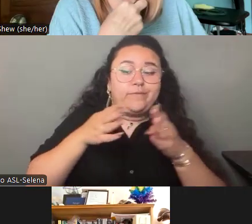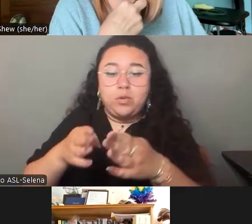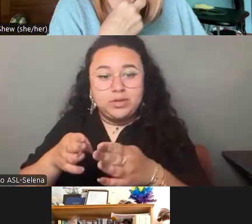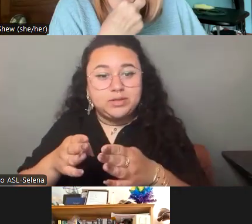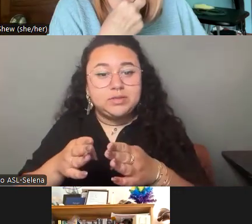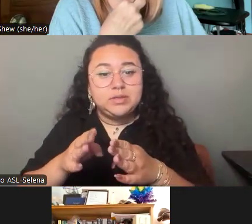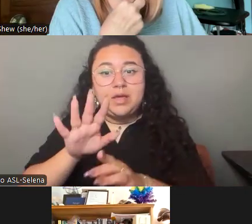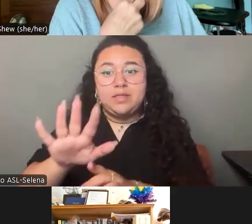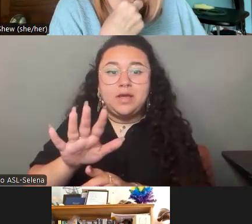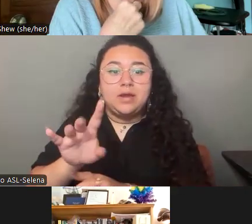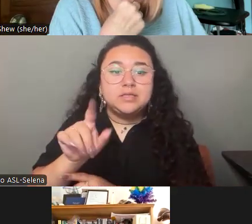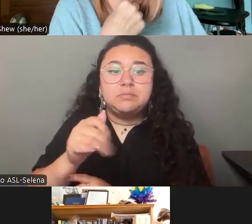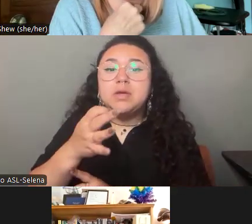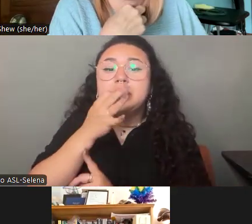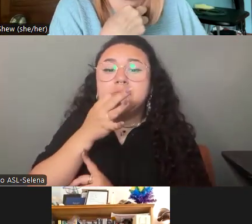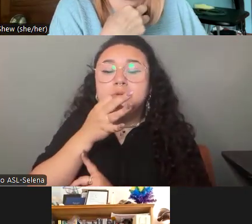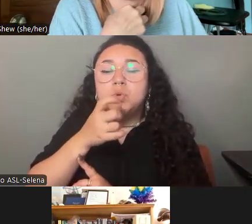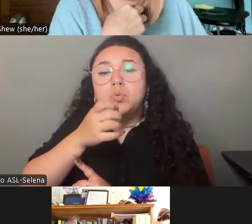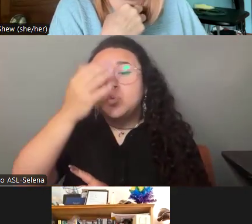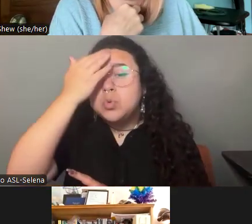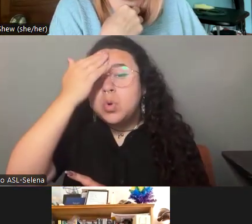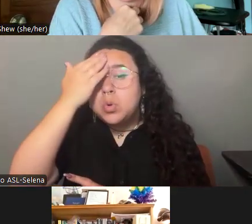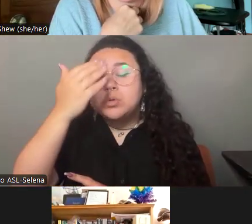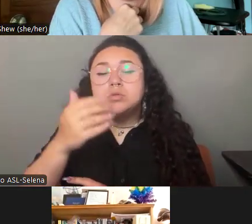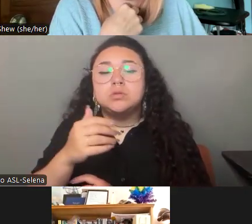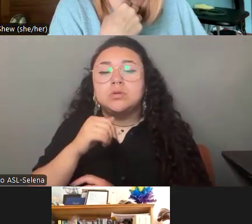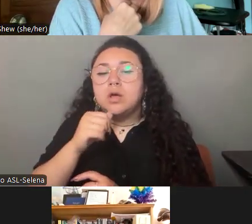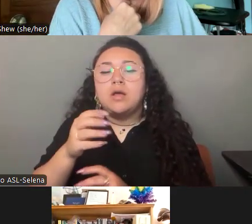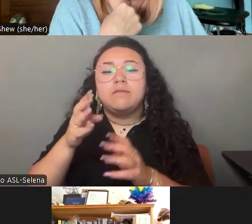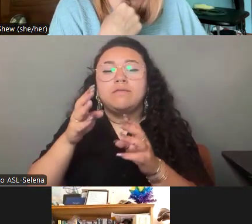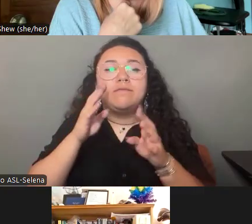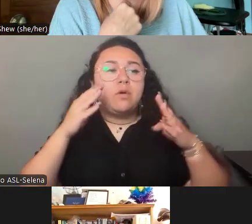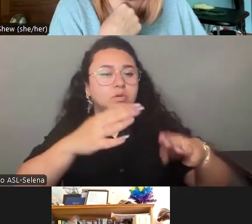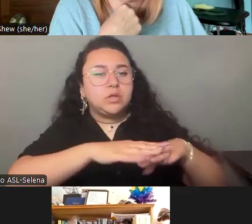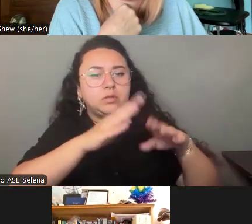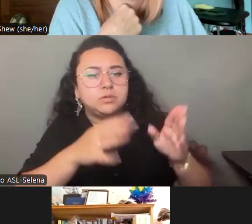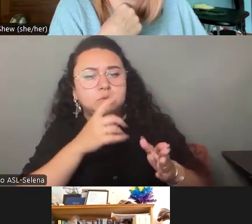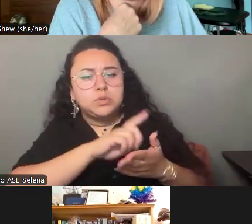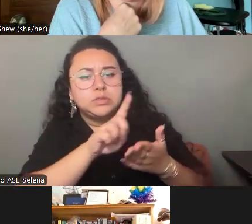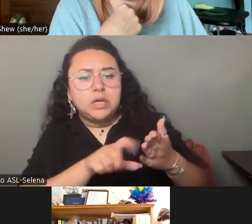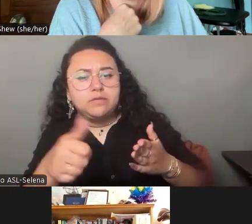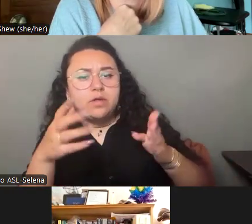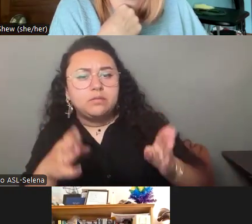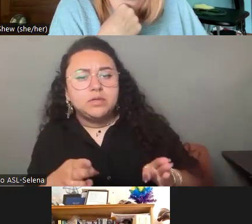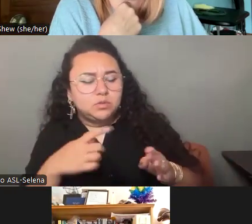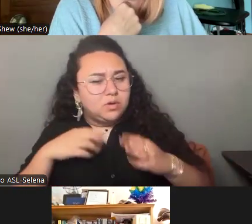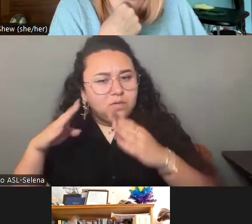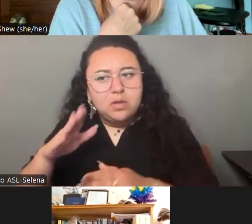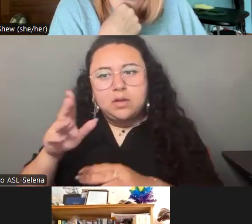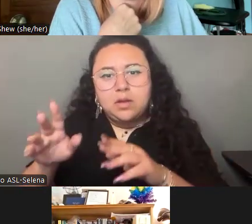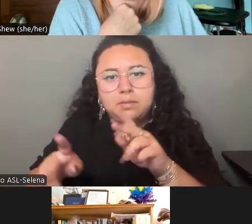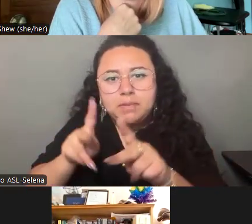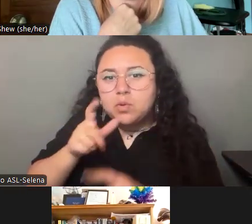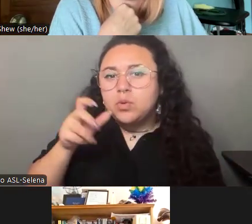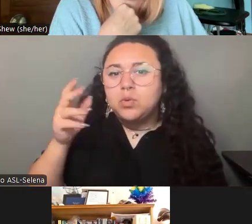gets to be an expert, we're not focusing so much on the person who designed the thing for somebody else. Too often, test subjects